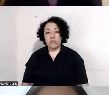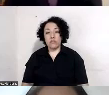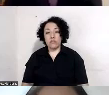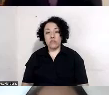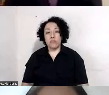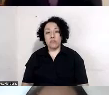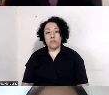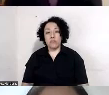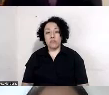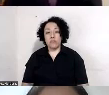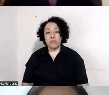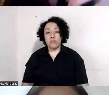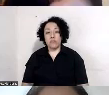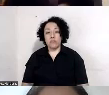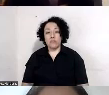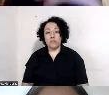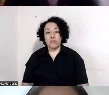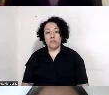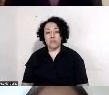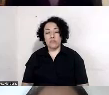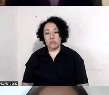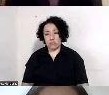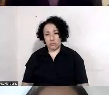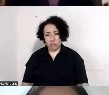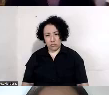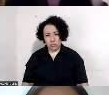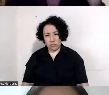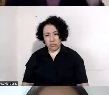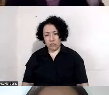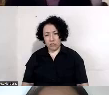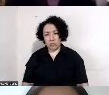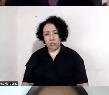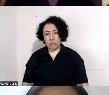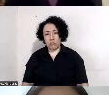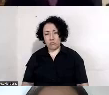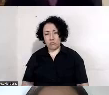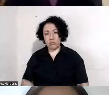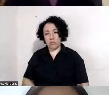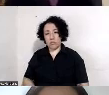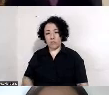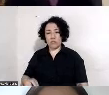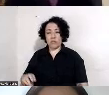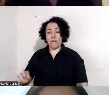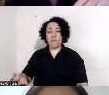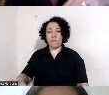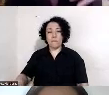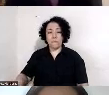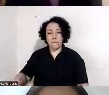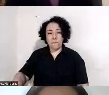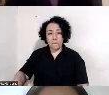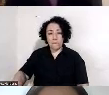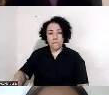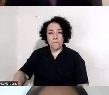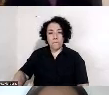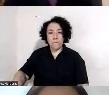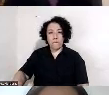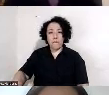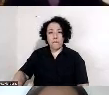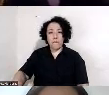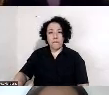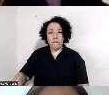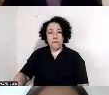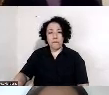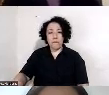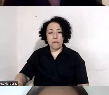they were okay with not having a lot of friends, as long as they had a friend online or a couple of friends